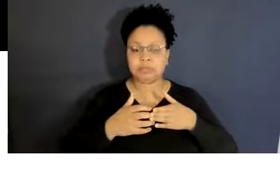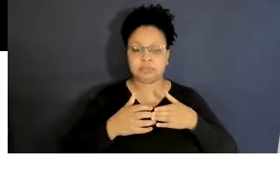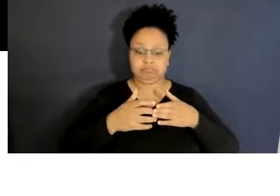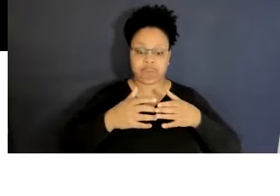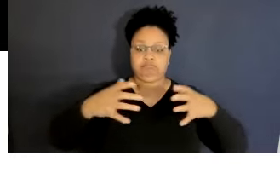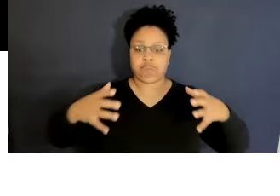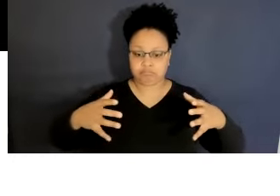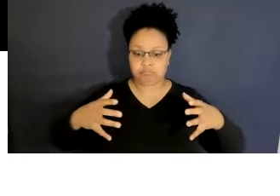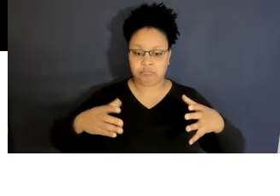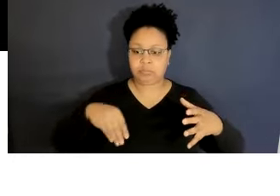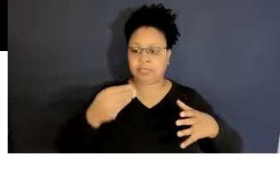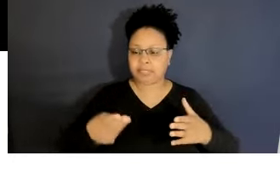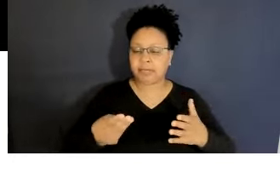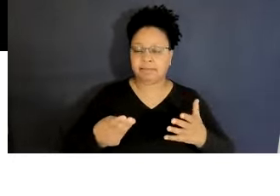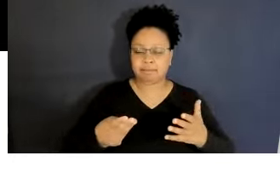grow,